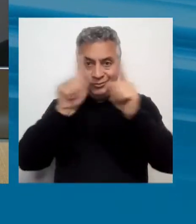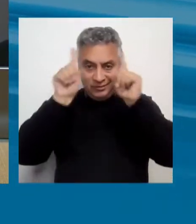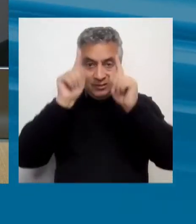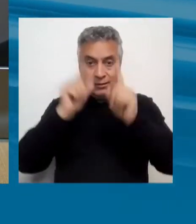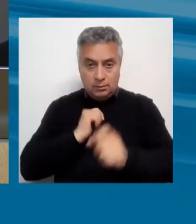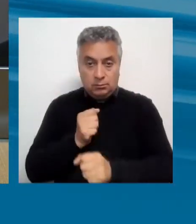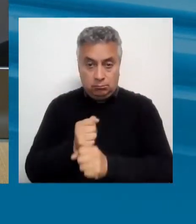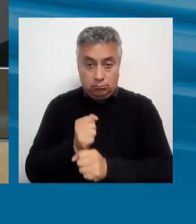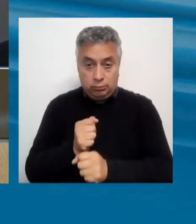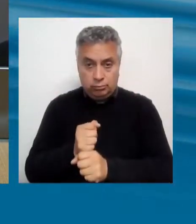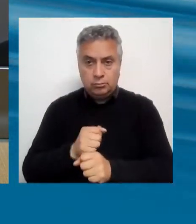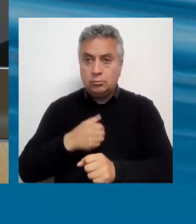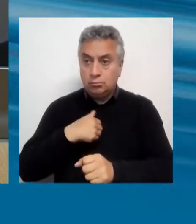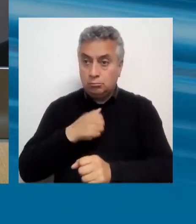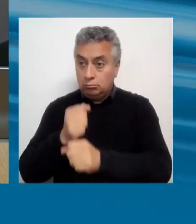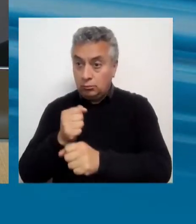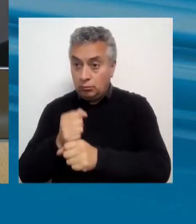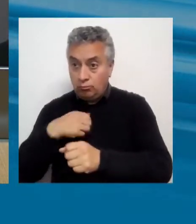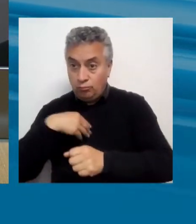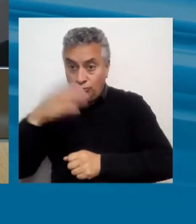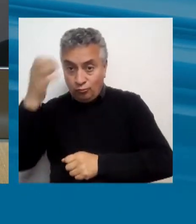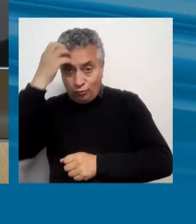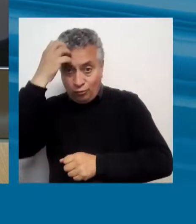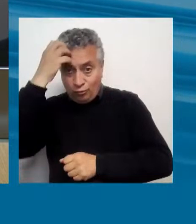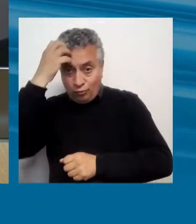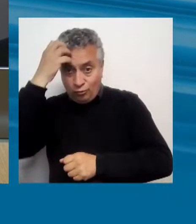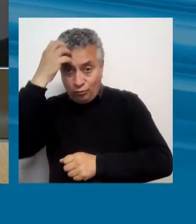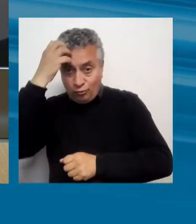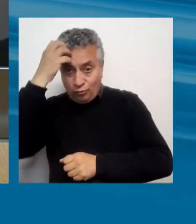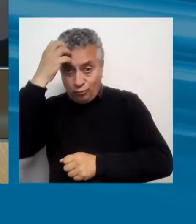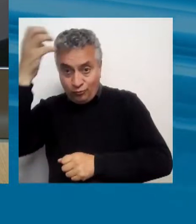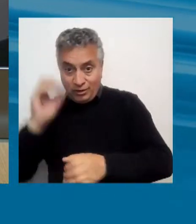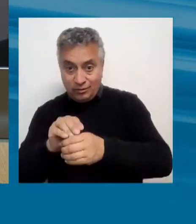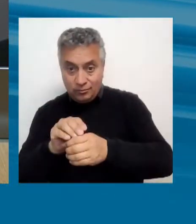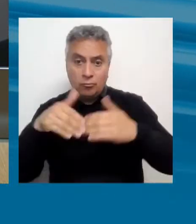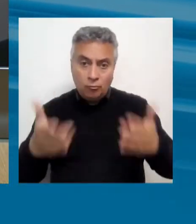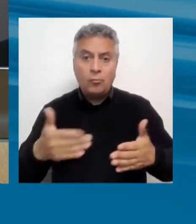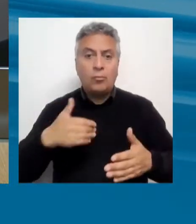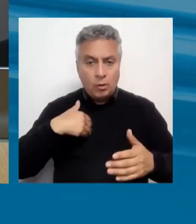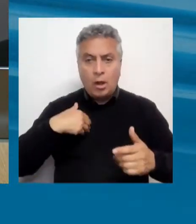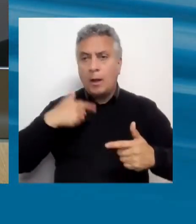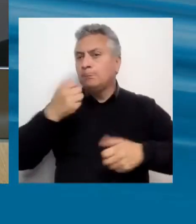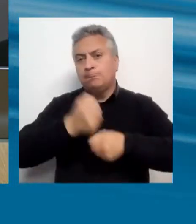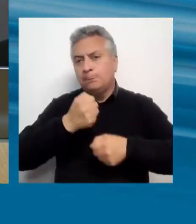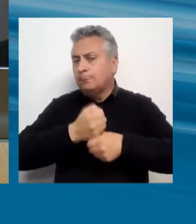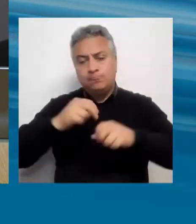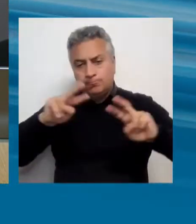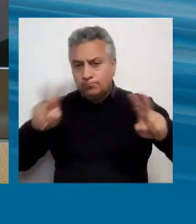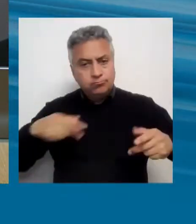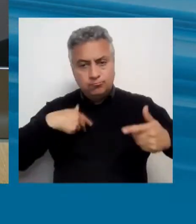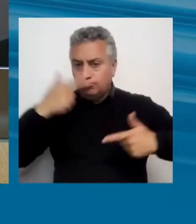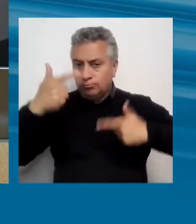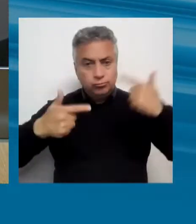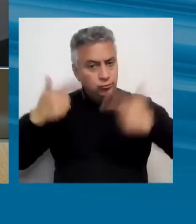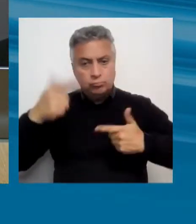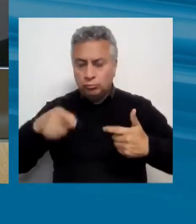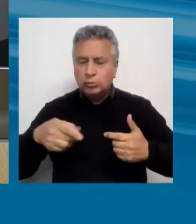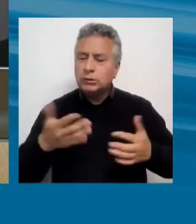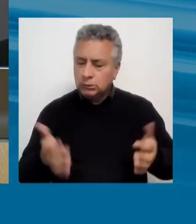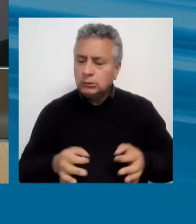of course, now as a politician, this has concerned me. And the truth is, in all these